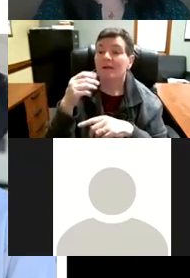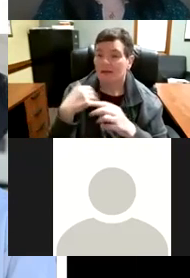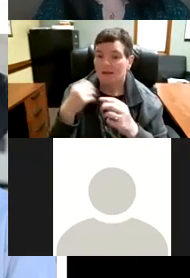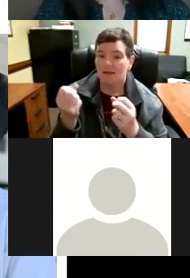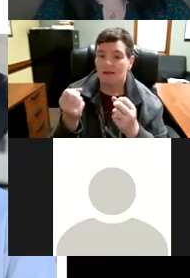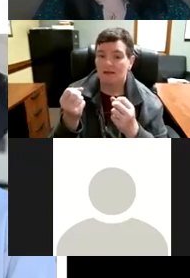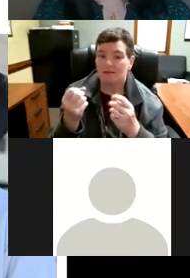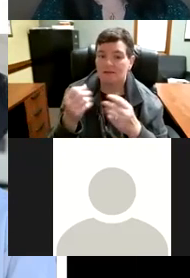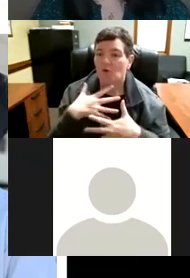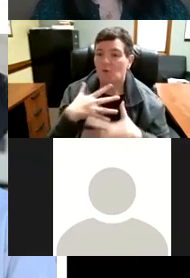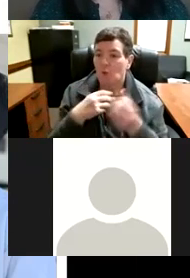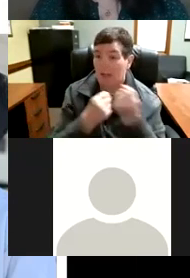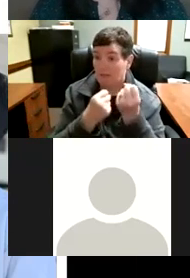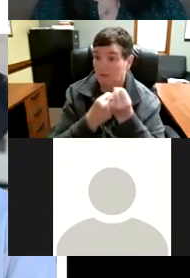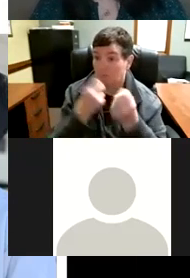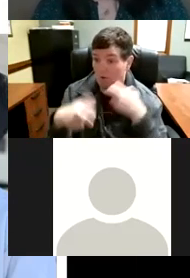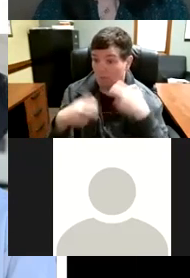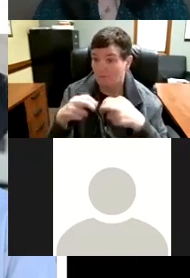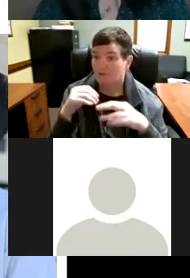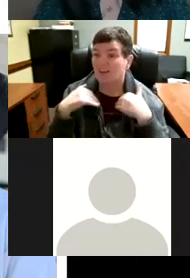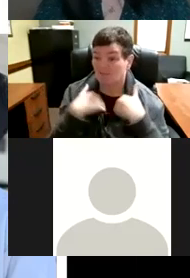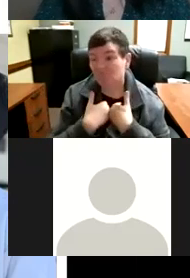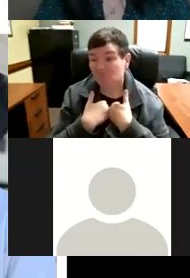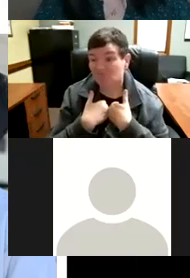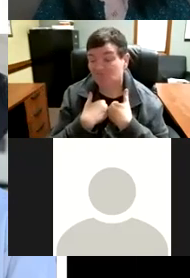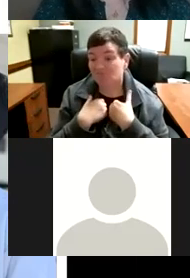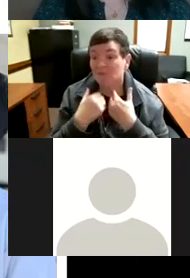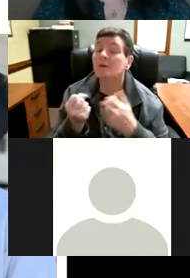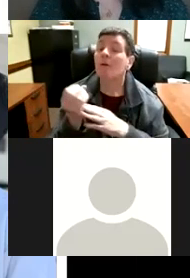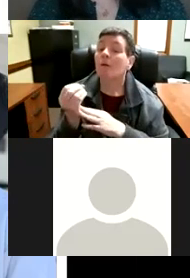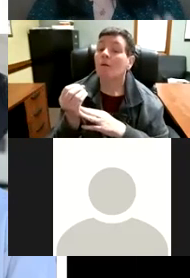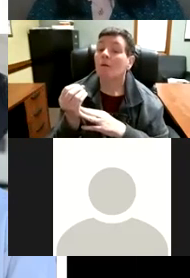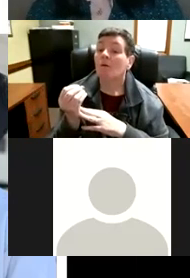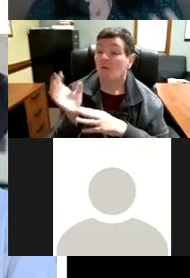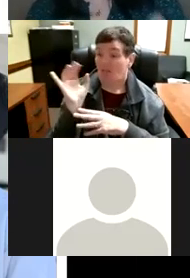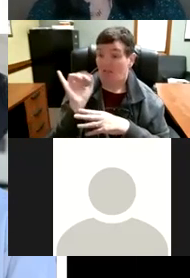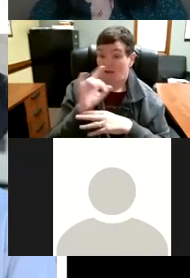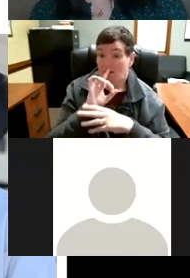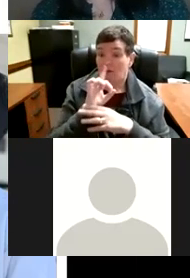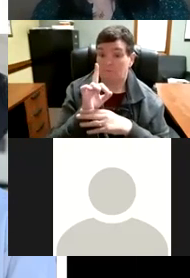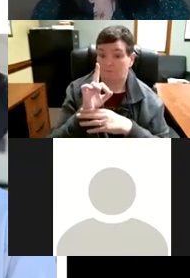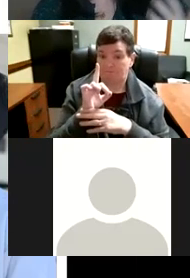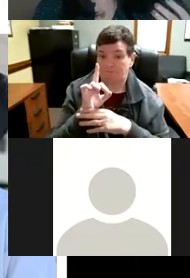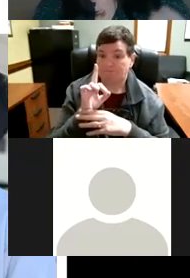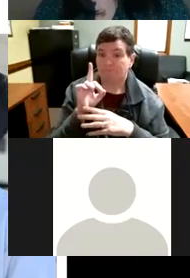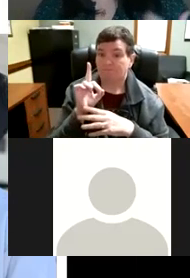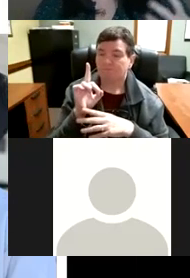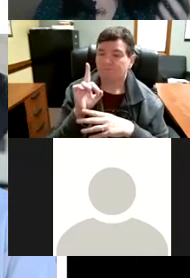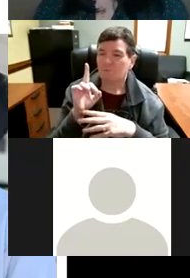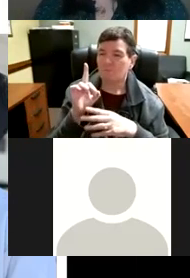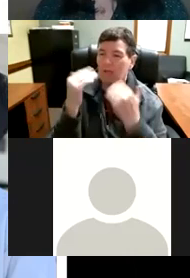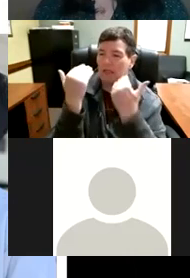breath support issues and of course fatigue. And so those really hinder his ability to